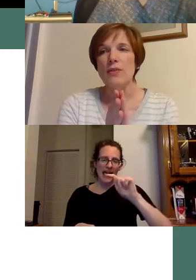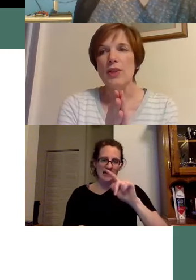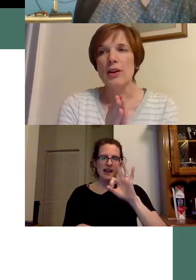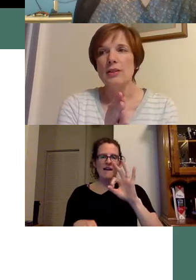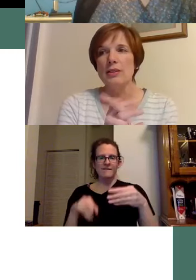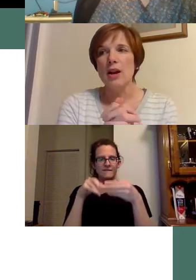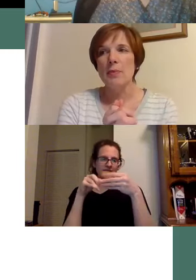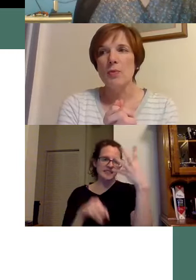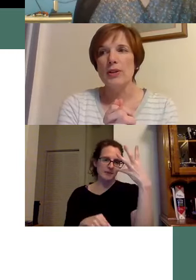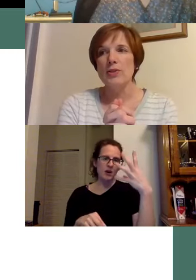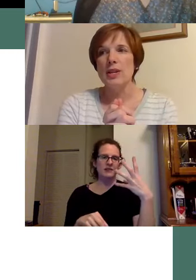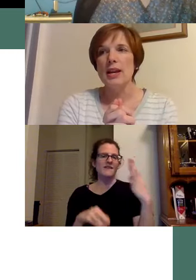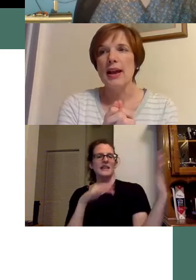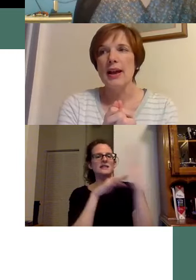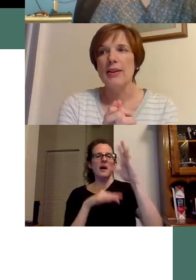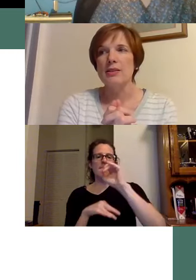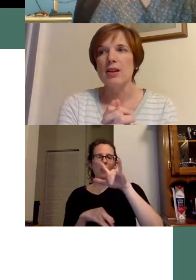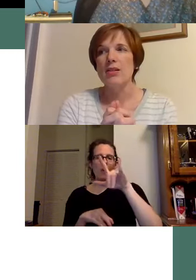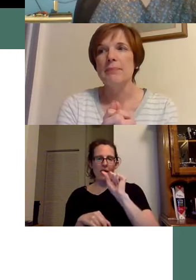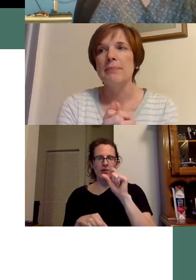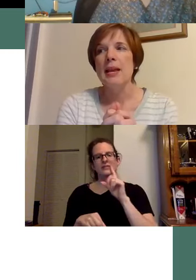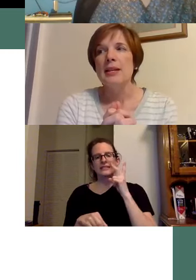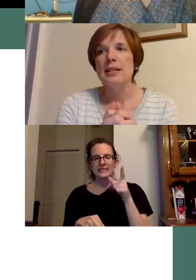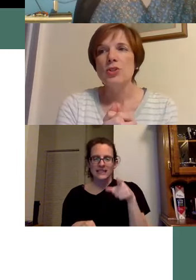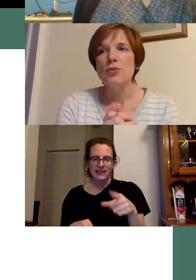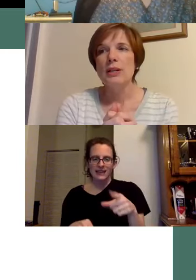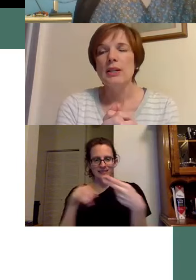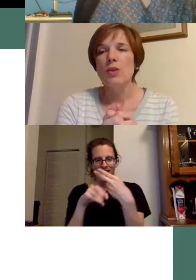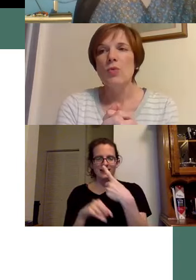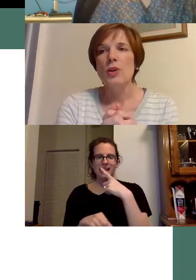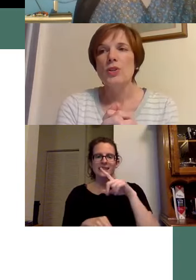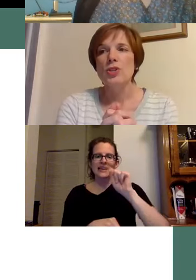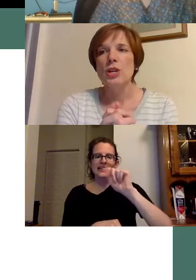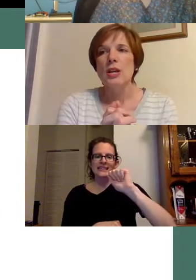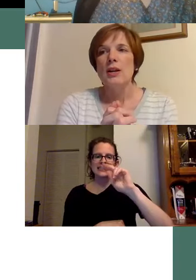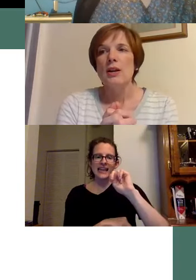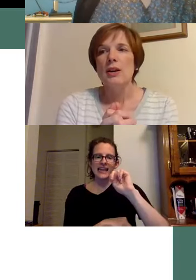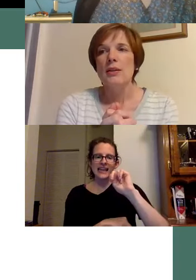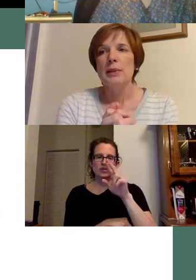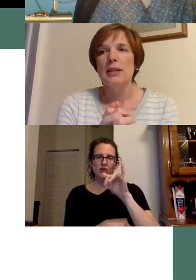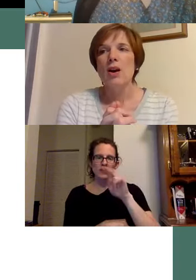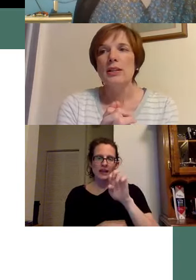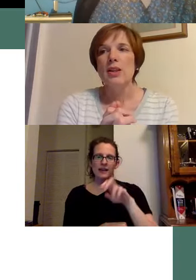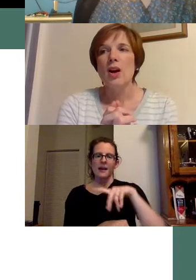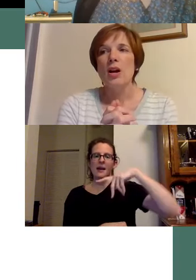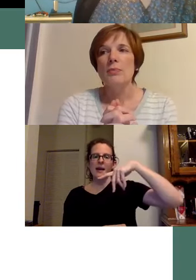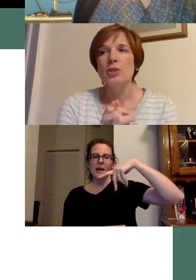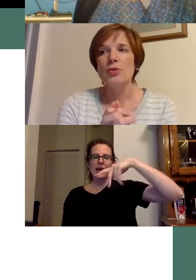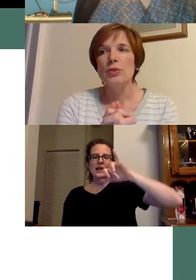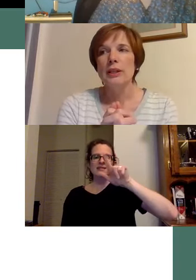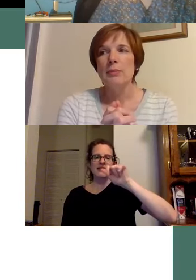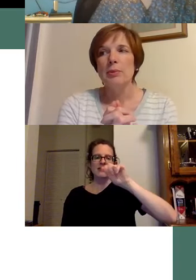several of the top oils. It has tangerine, orange, ylang